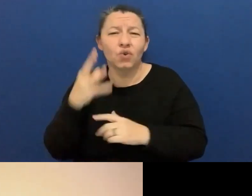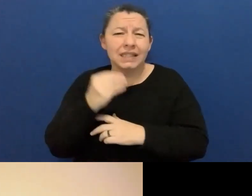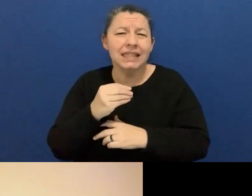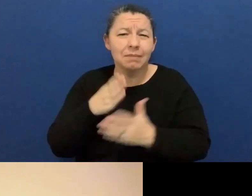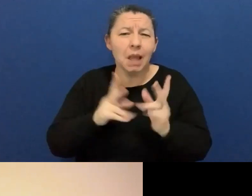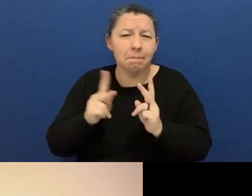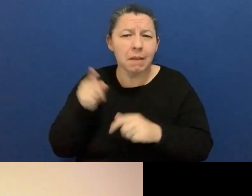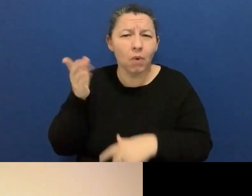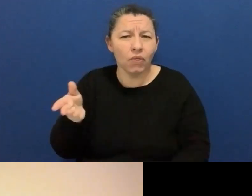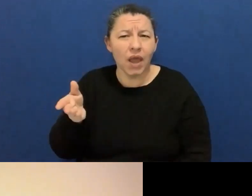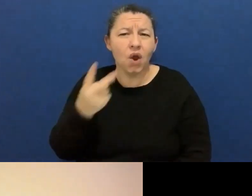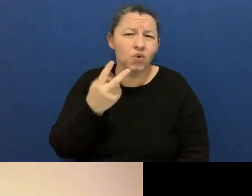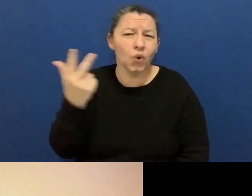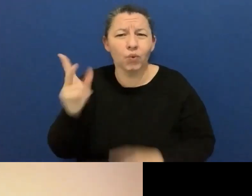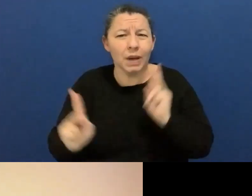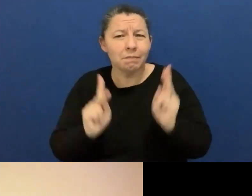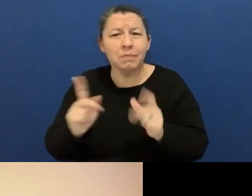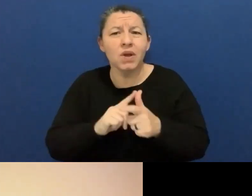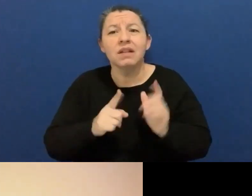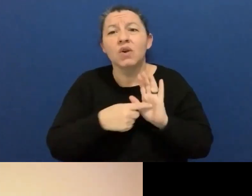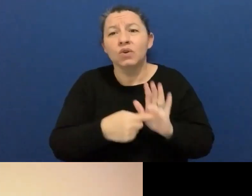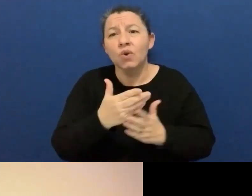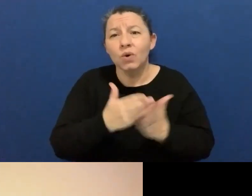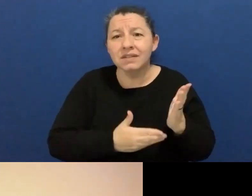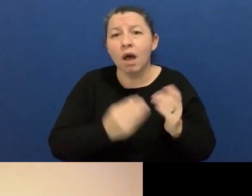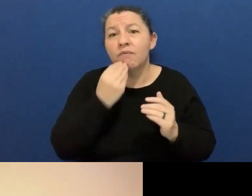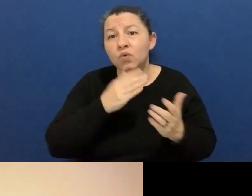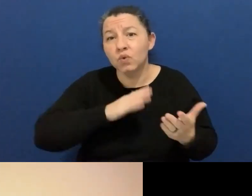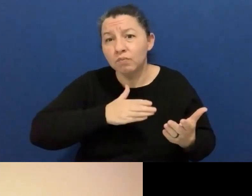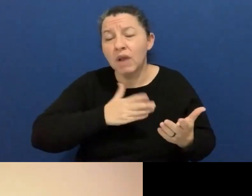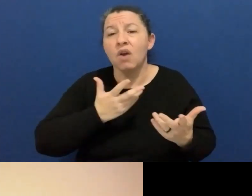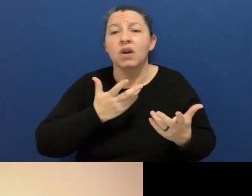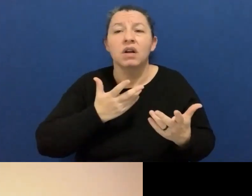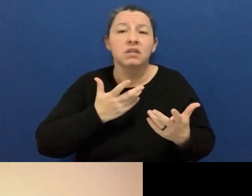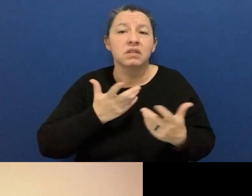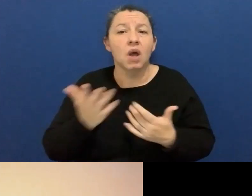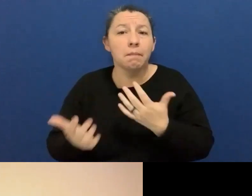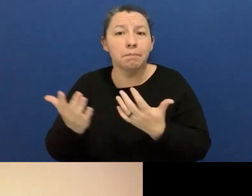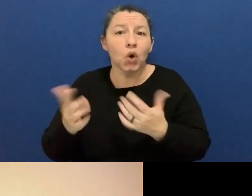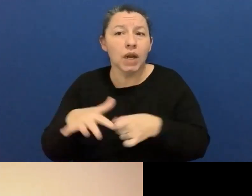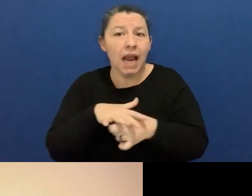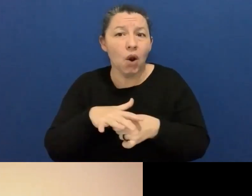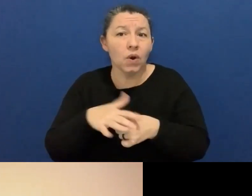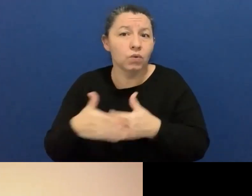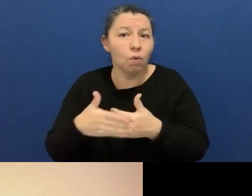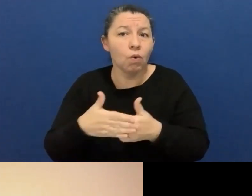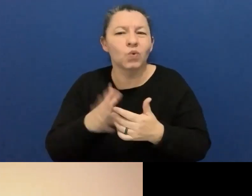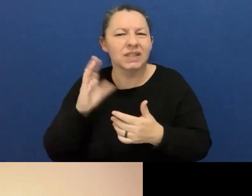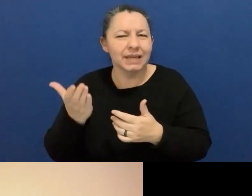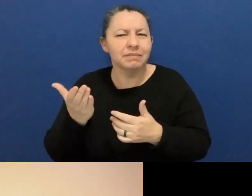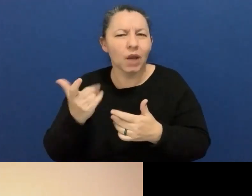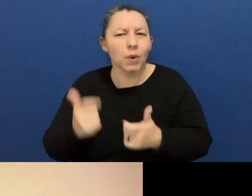those, two or three, and then they do show some like food preparation areas and some burning areas outside of them. So it does seem like we were kind of living in those